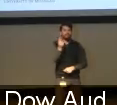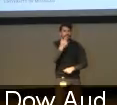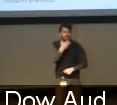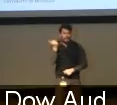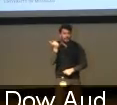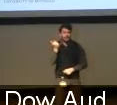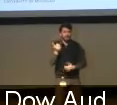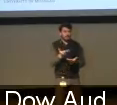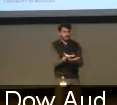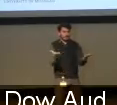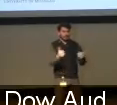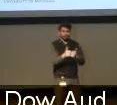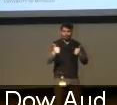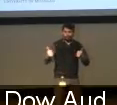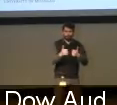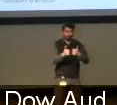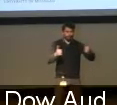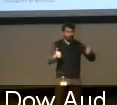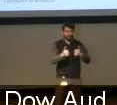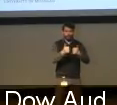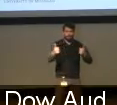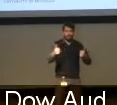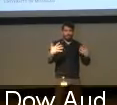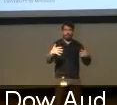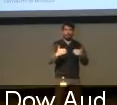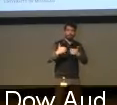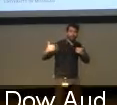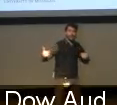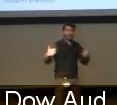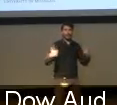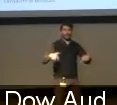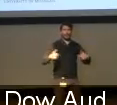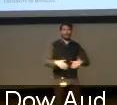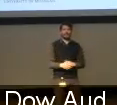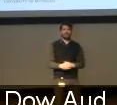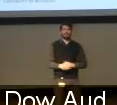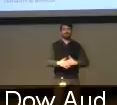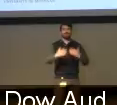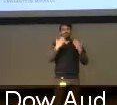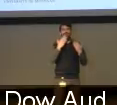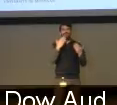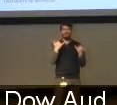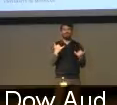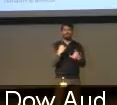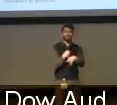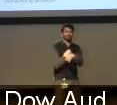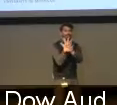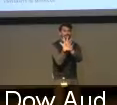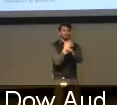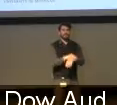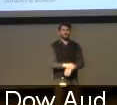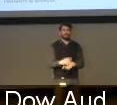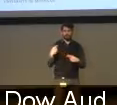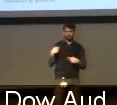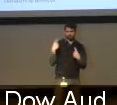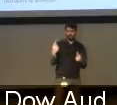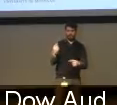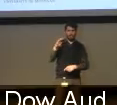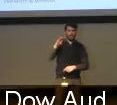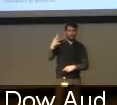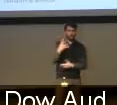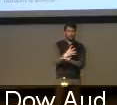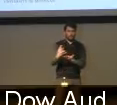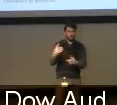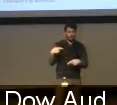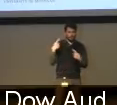social distancing times about 5. Thank you for joining us today. We're in about week 4 of the pandemic, and this has been a